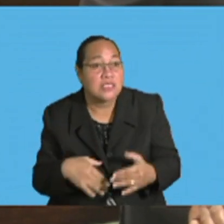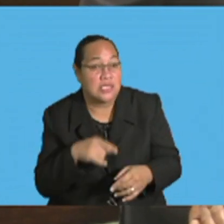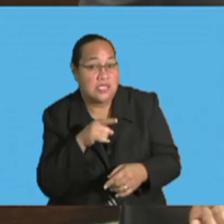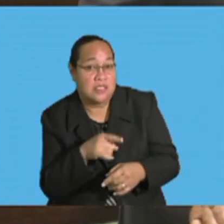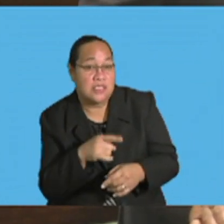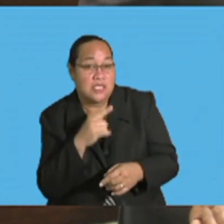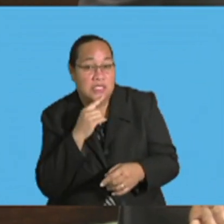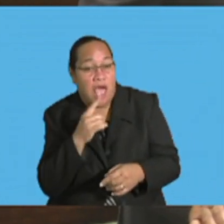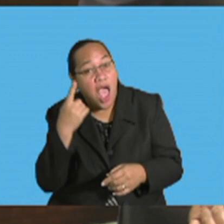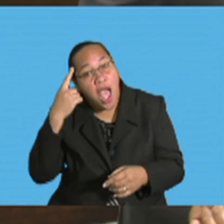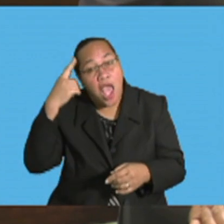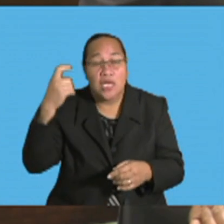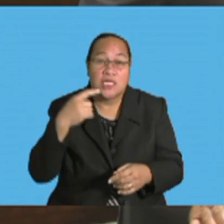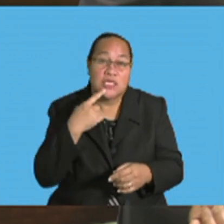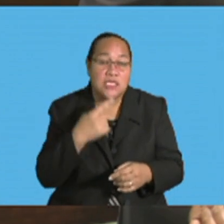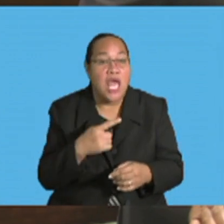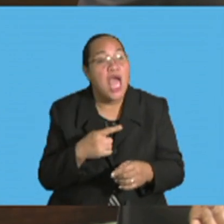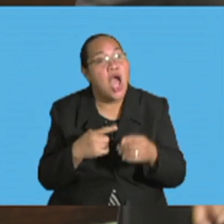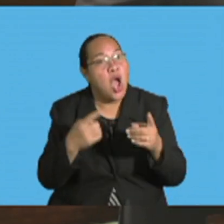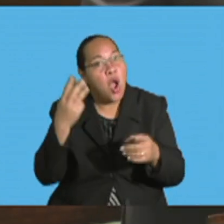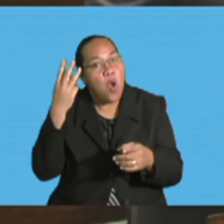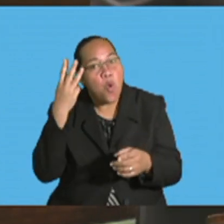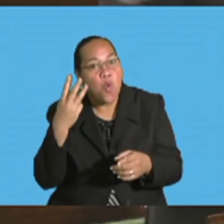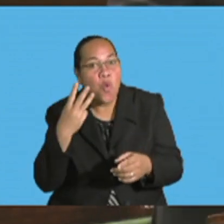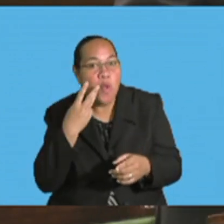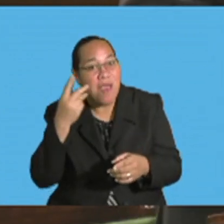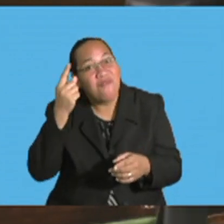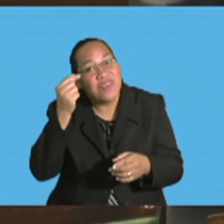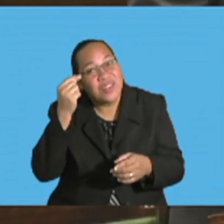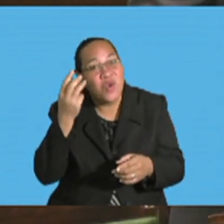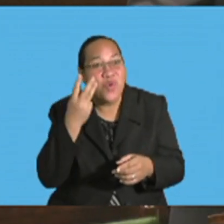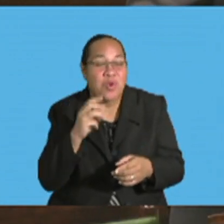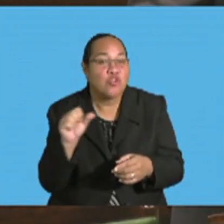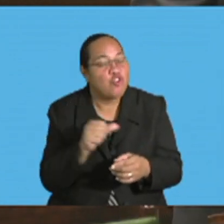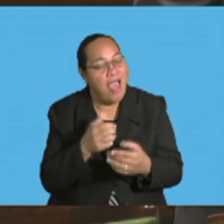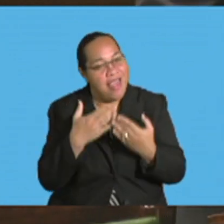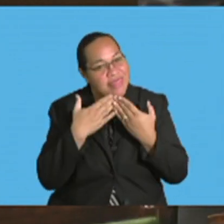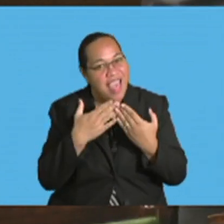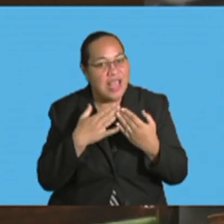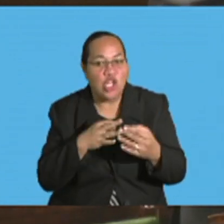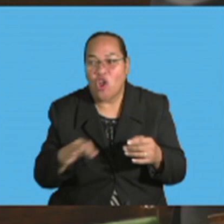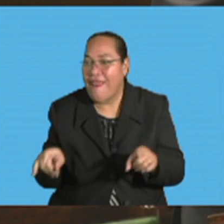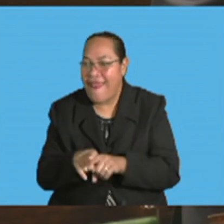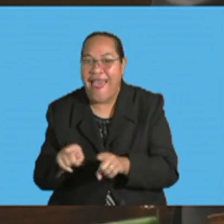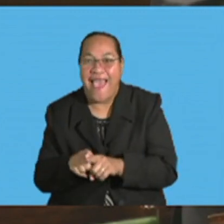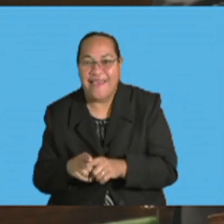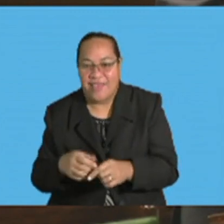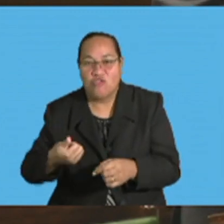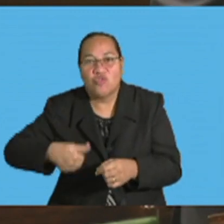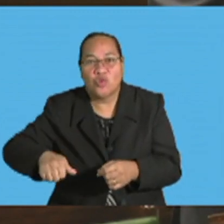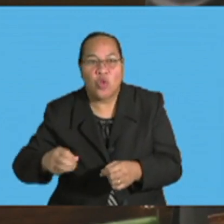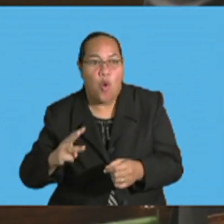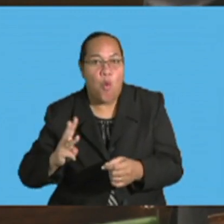insinuated that Itaukai women should be thankful these beatings are carried out with weapons.